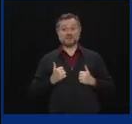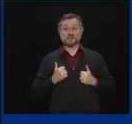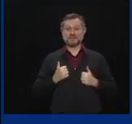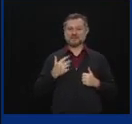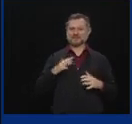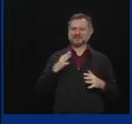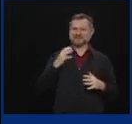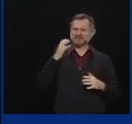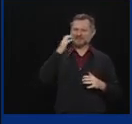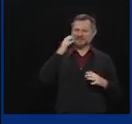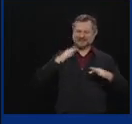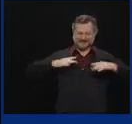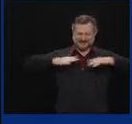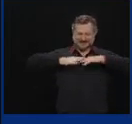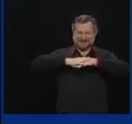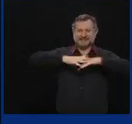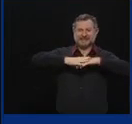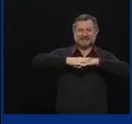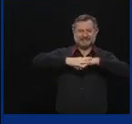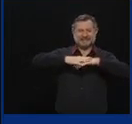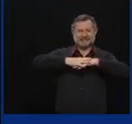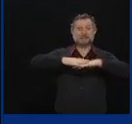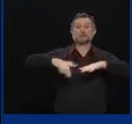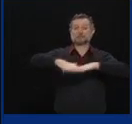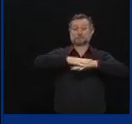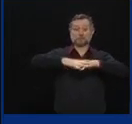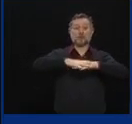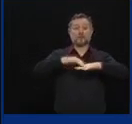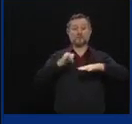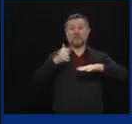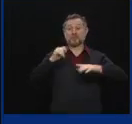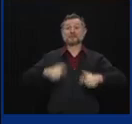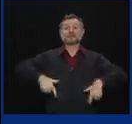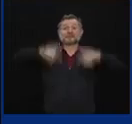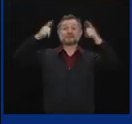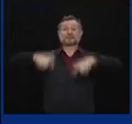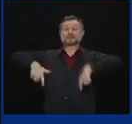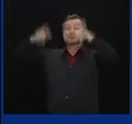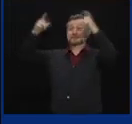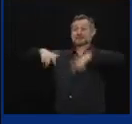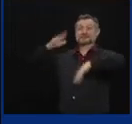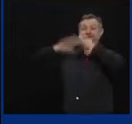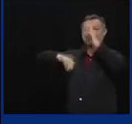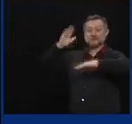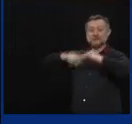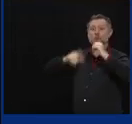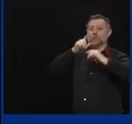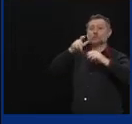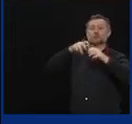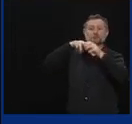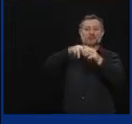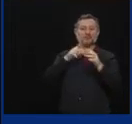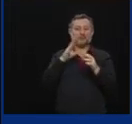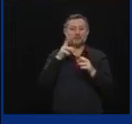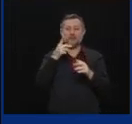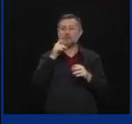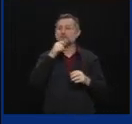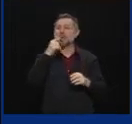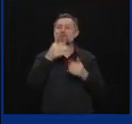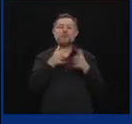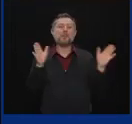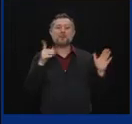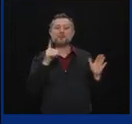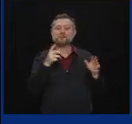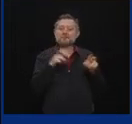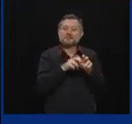populated areas, people who live in apartment buildings, people that are taking public transportation. You know, people also have to analyze their